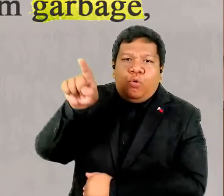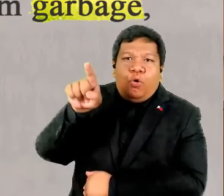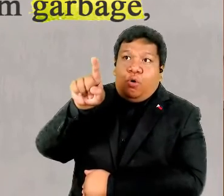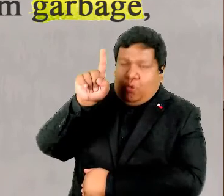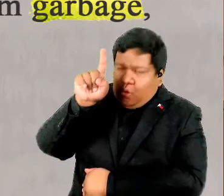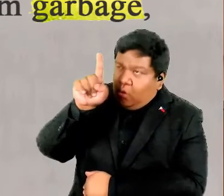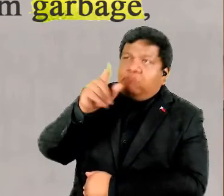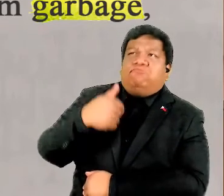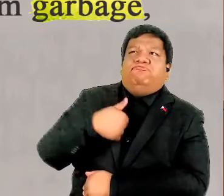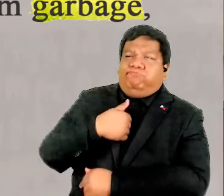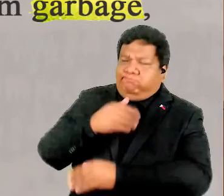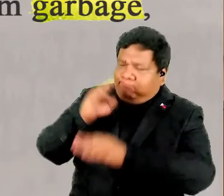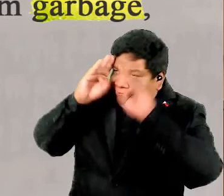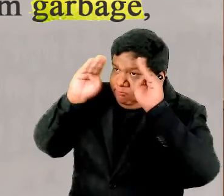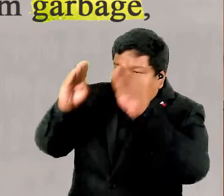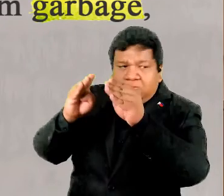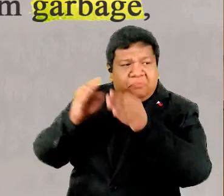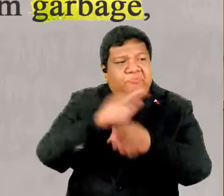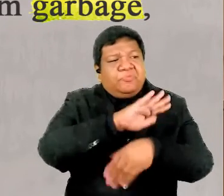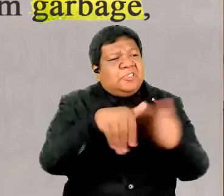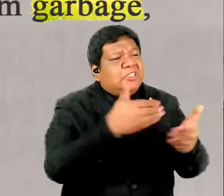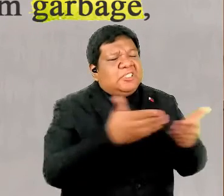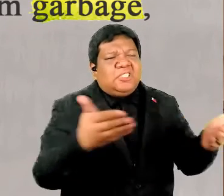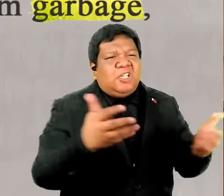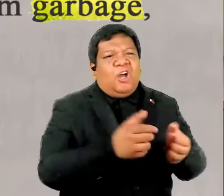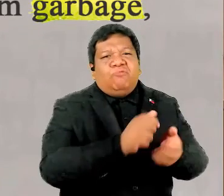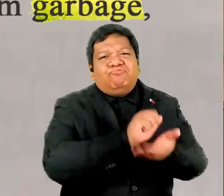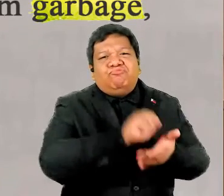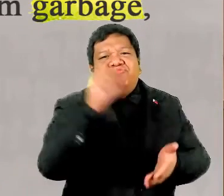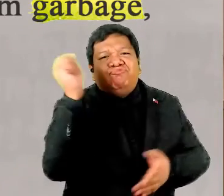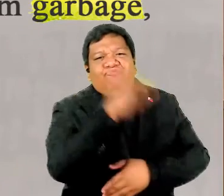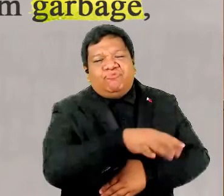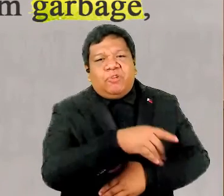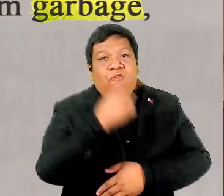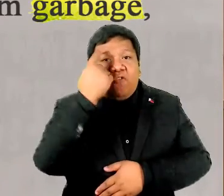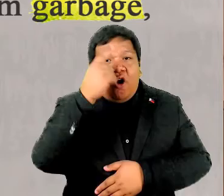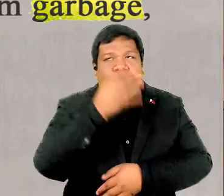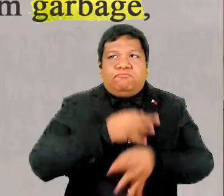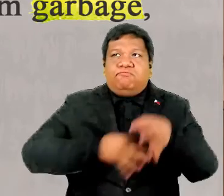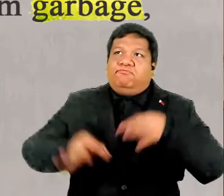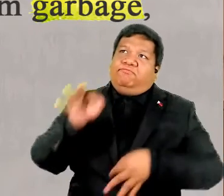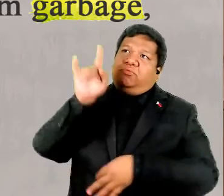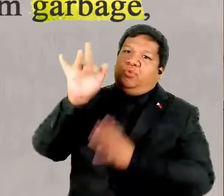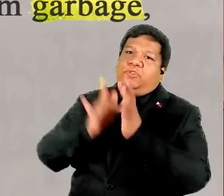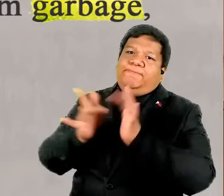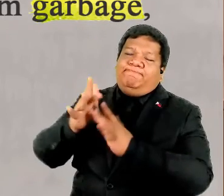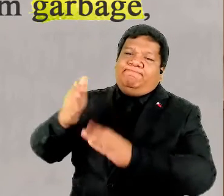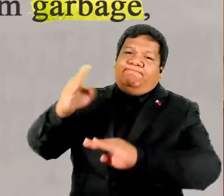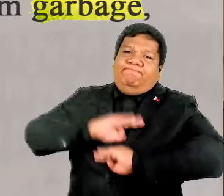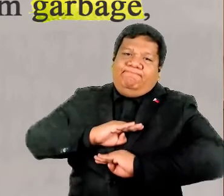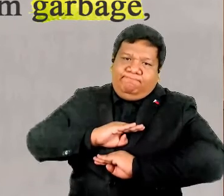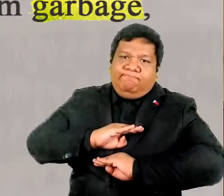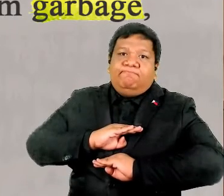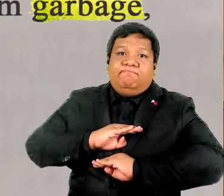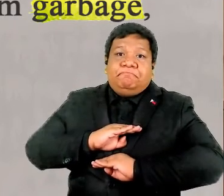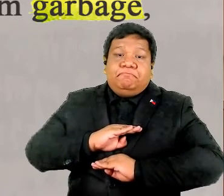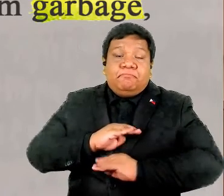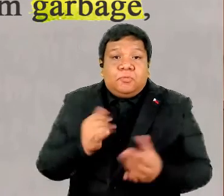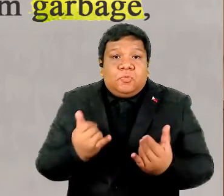have lost all things. I consider them garbage that I may gain Christ. So what